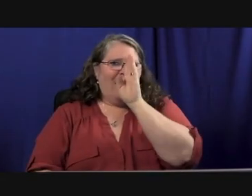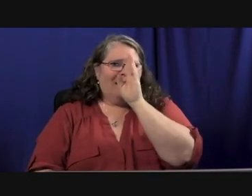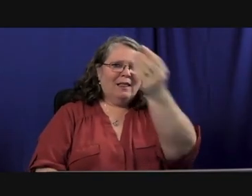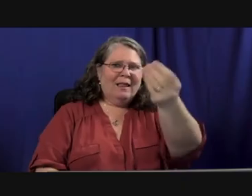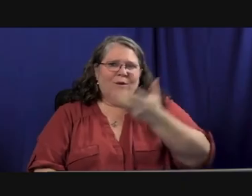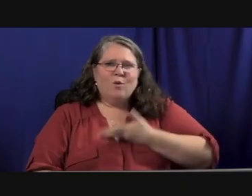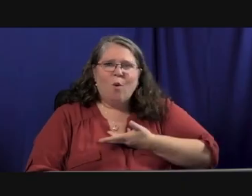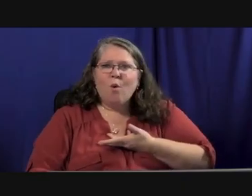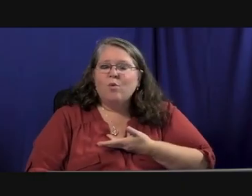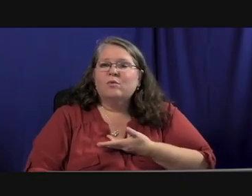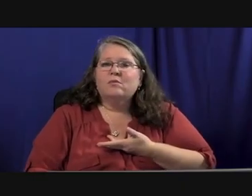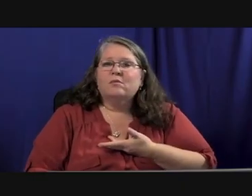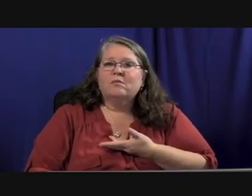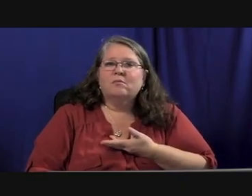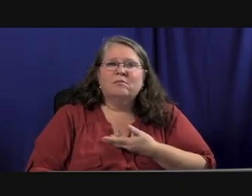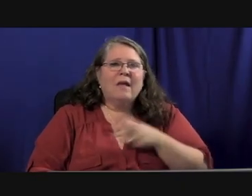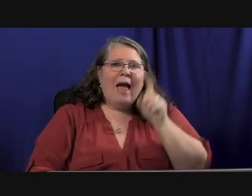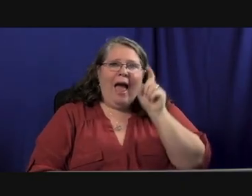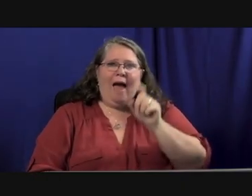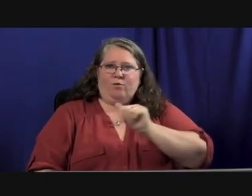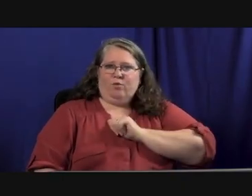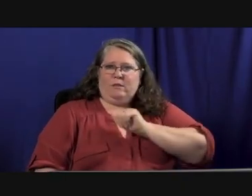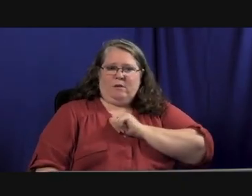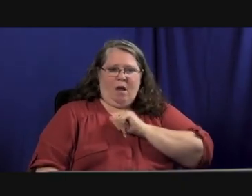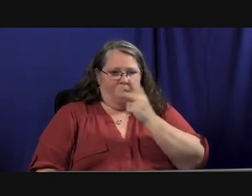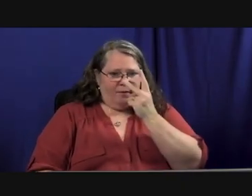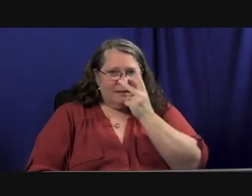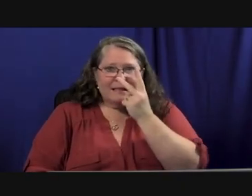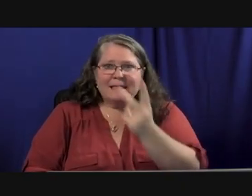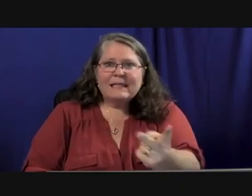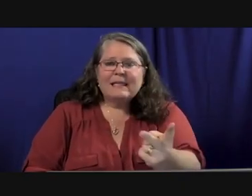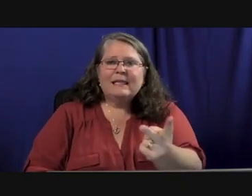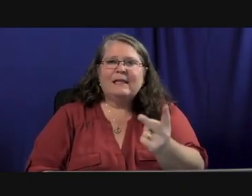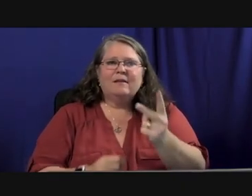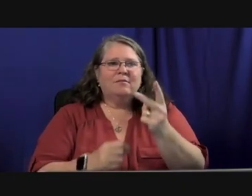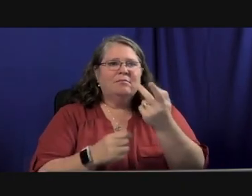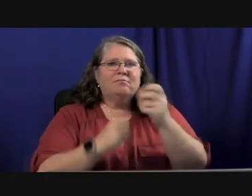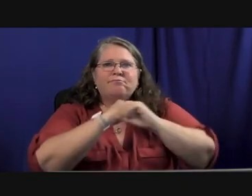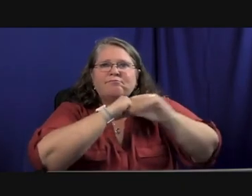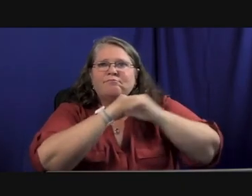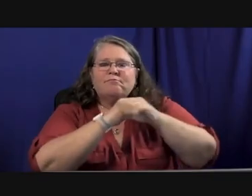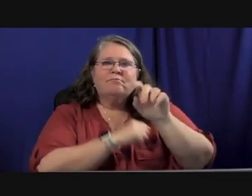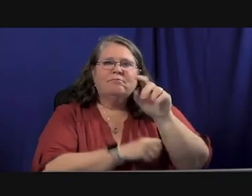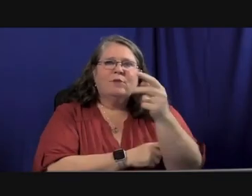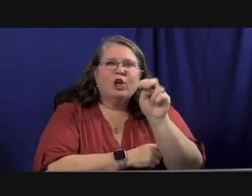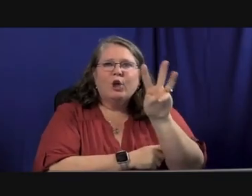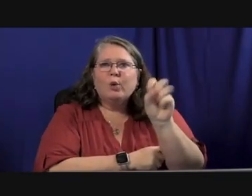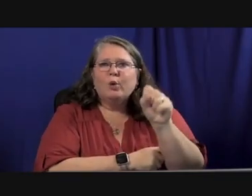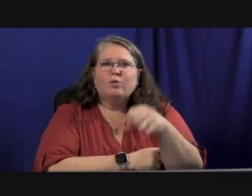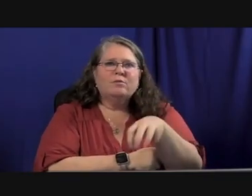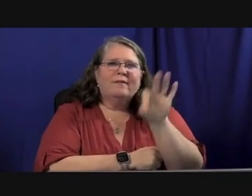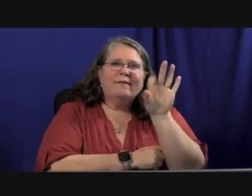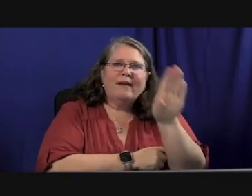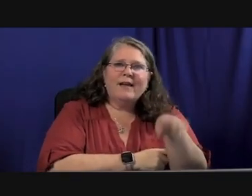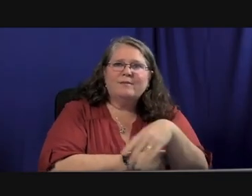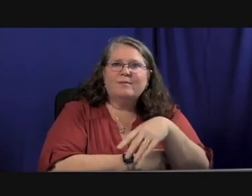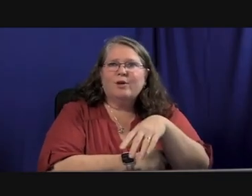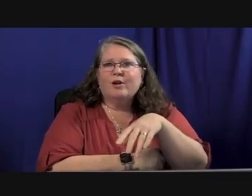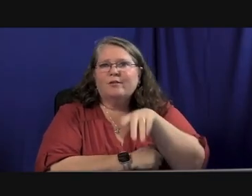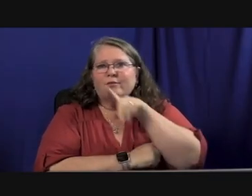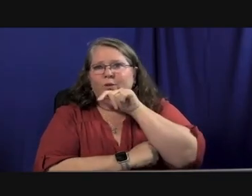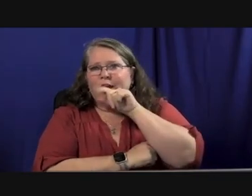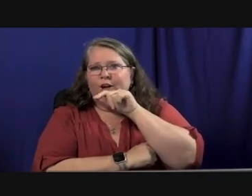have to rely on their eyes, direct communication. So as far as themselves being able to see the advertisement on